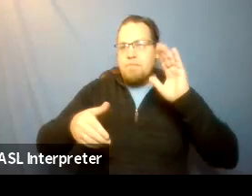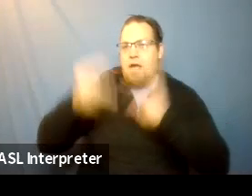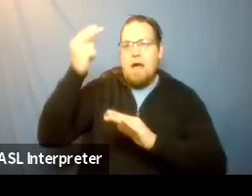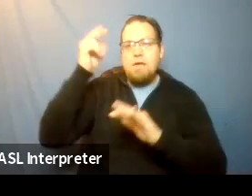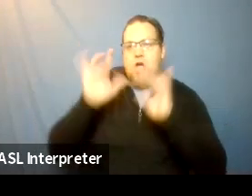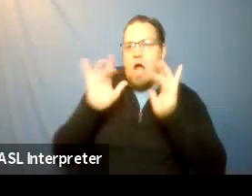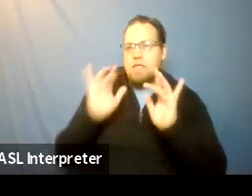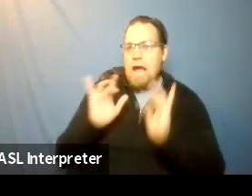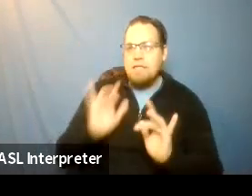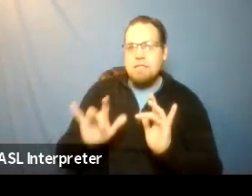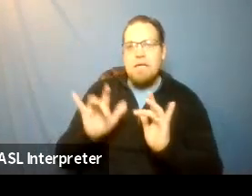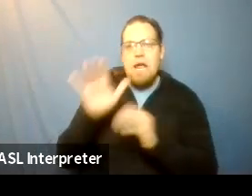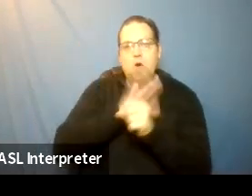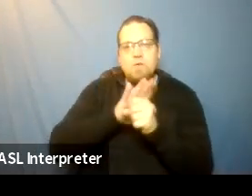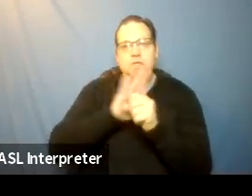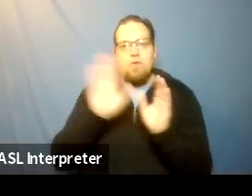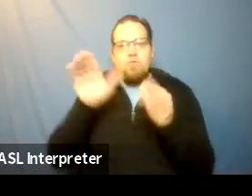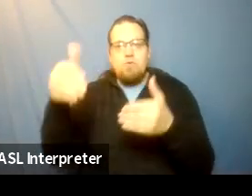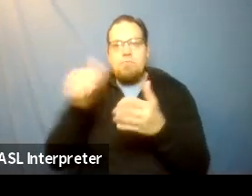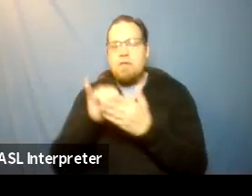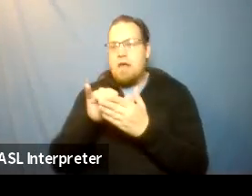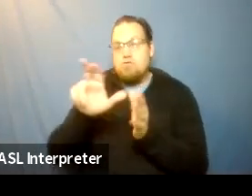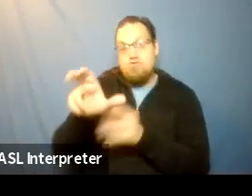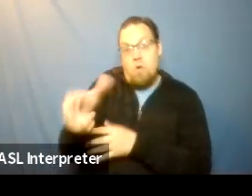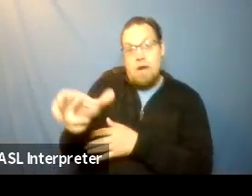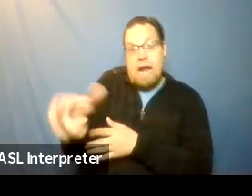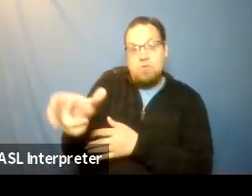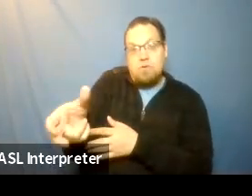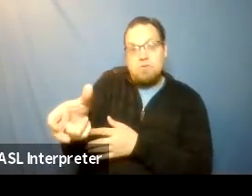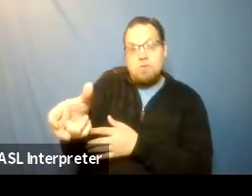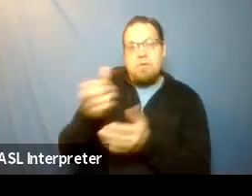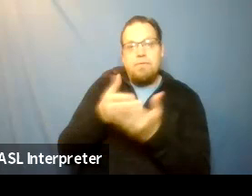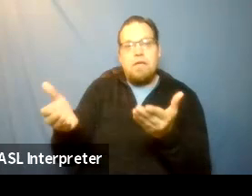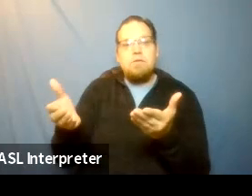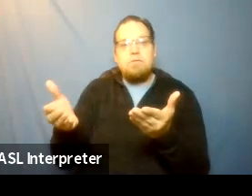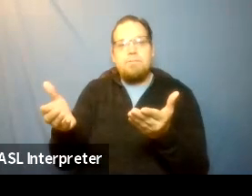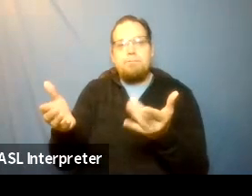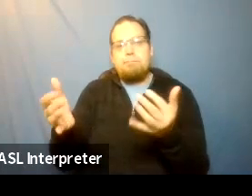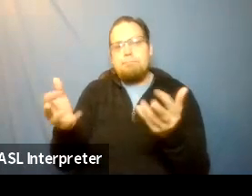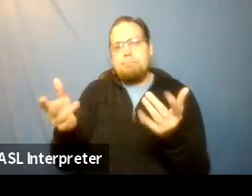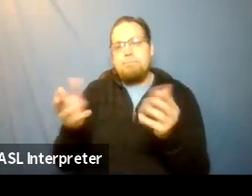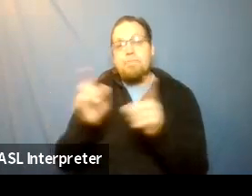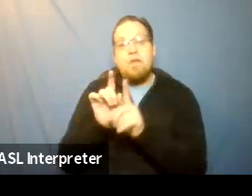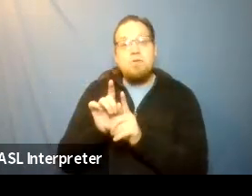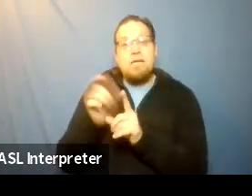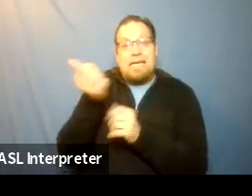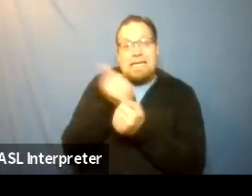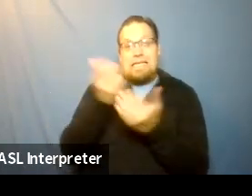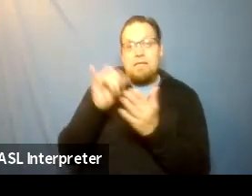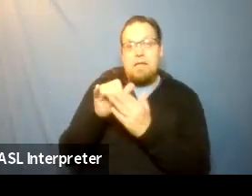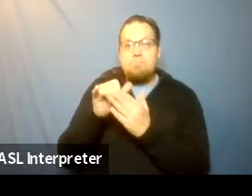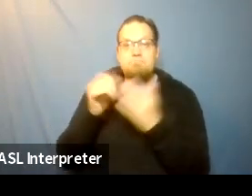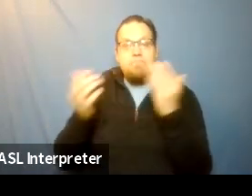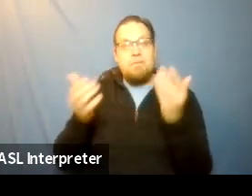areas in the room, that might be things like door handles or those kinds of things, as well as any equipment that